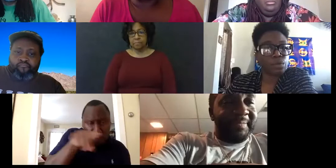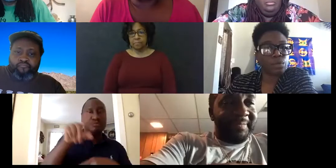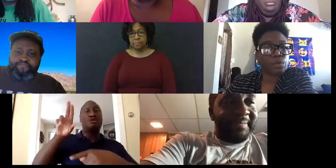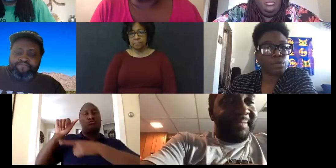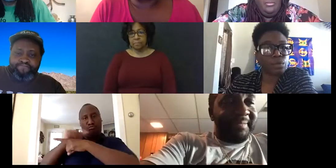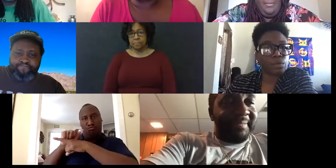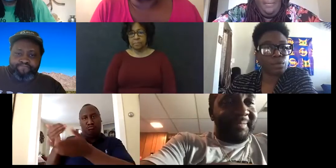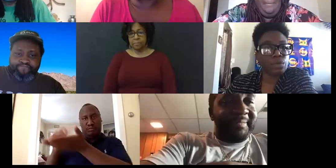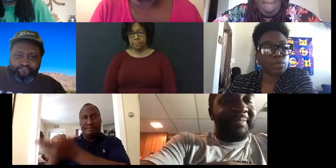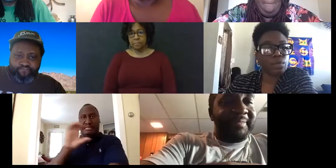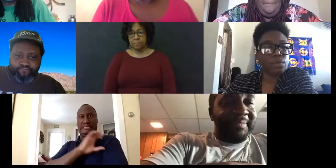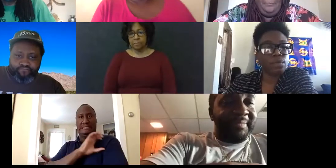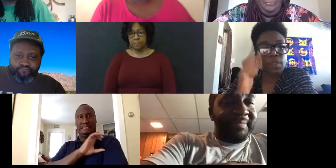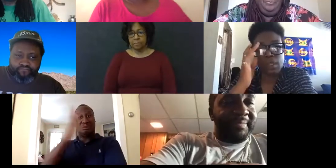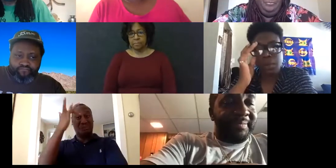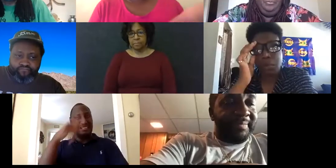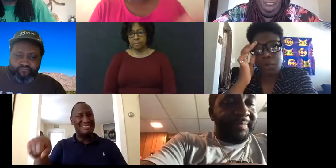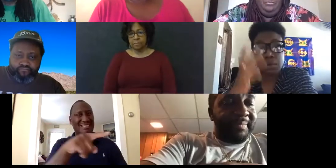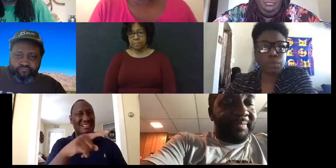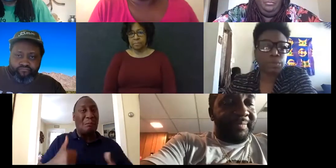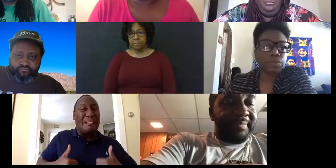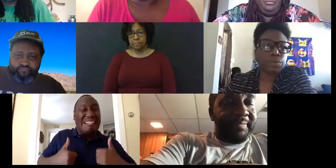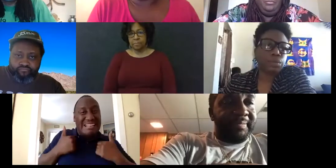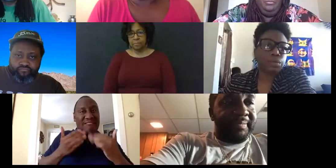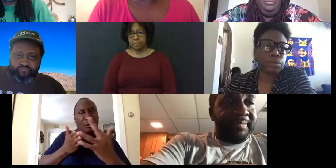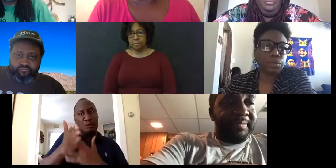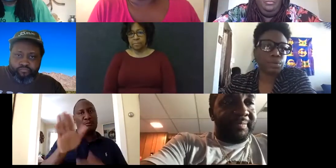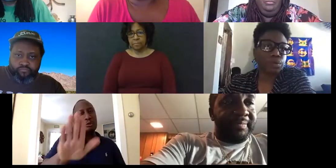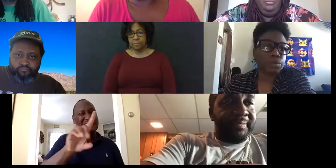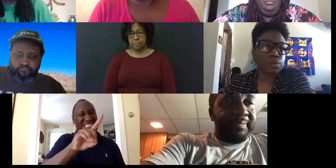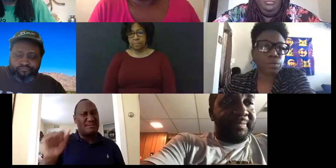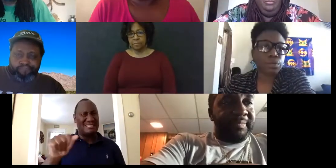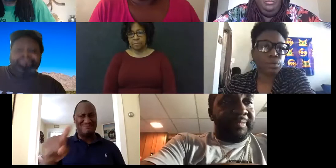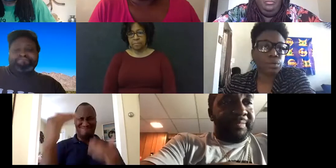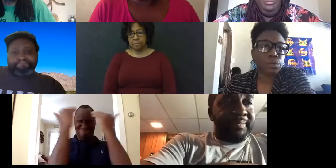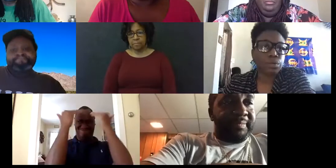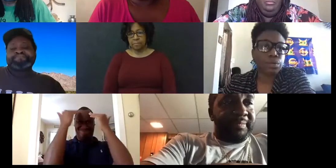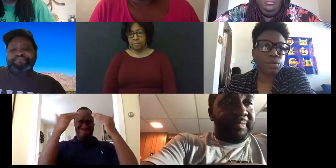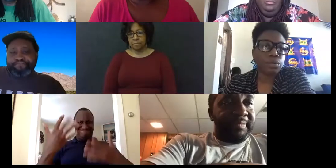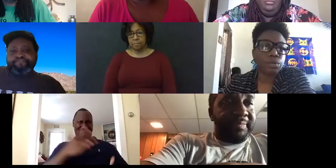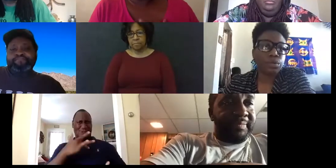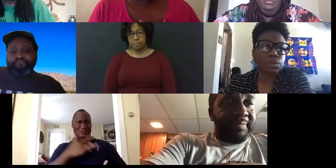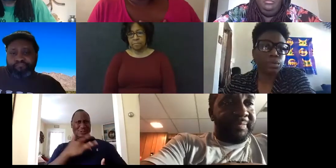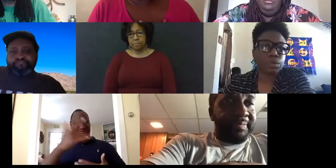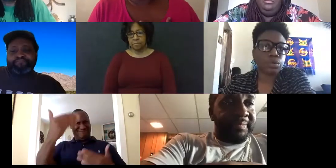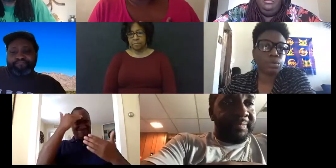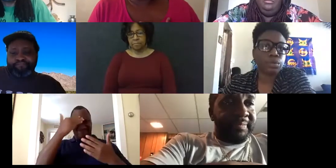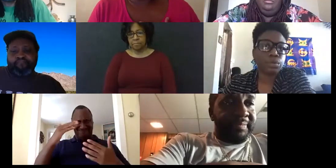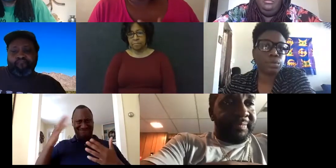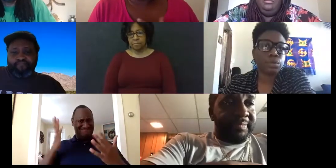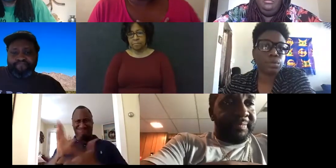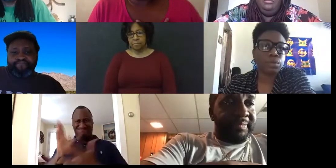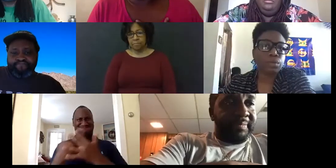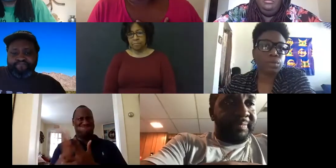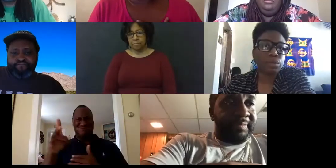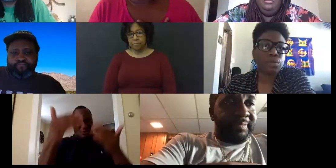with disabilities should, you know, train the police officers, you know, because we're living through our disabilities.